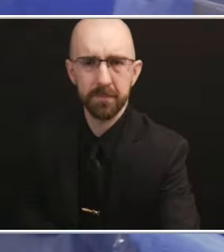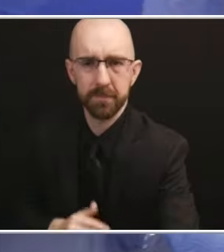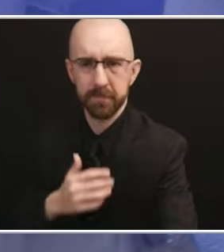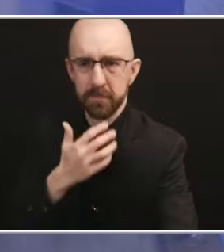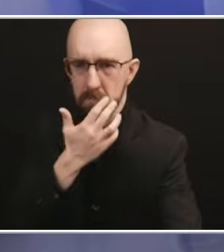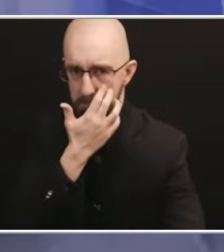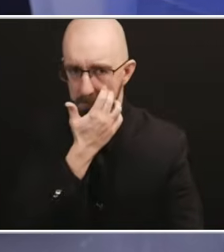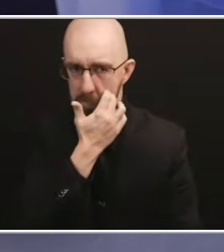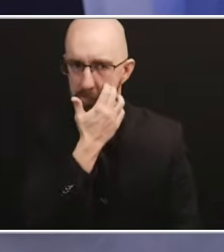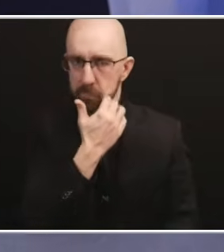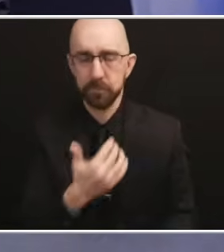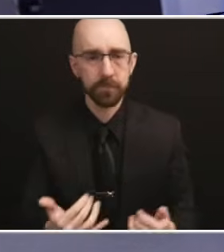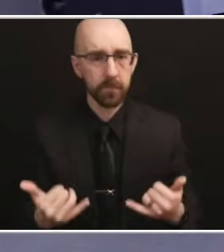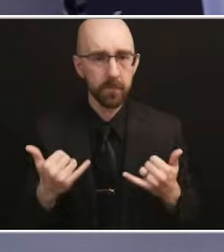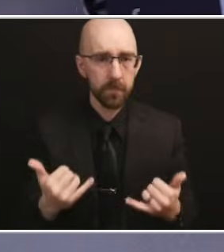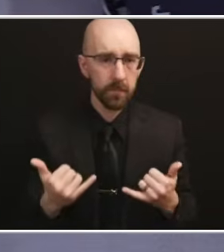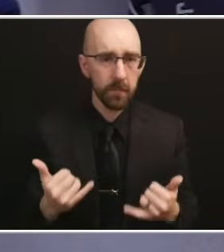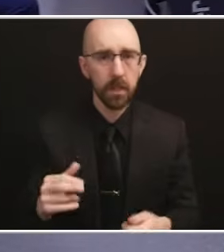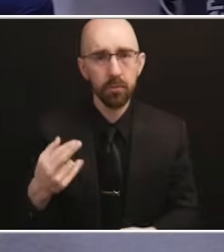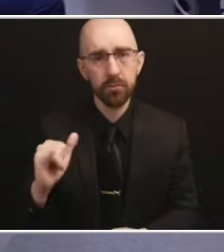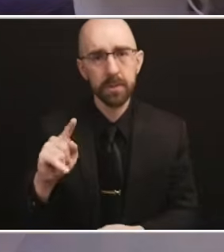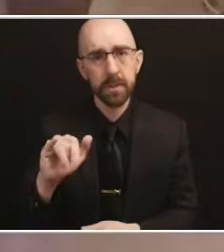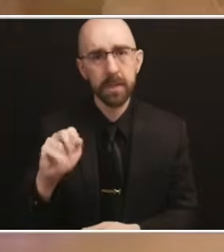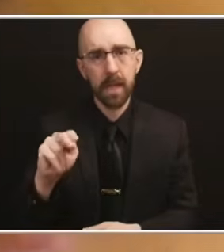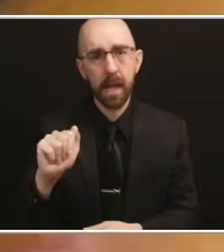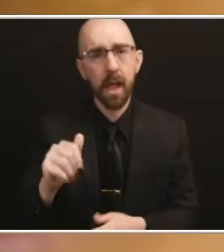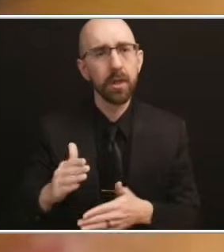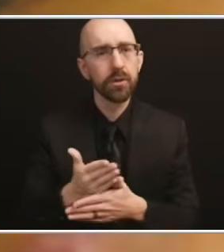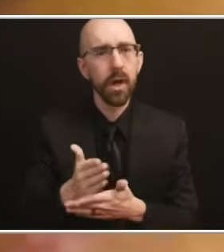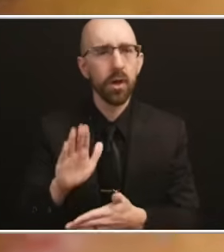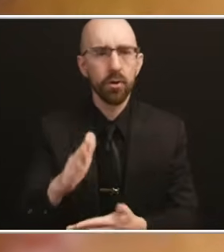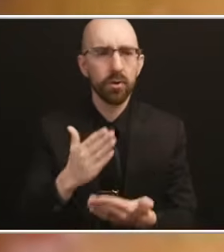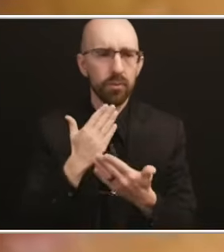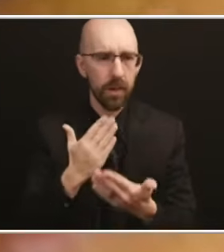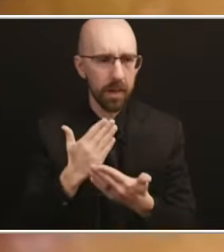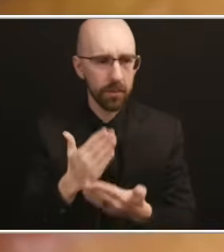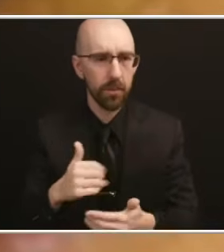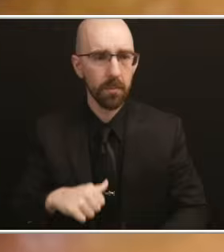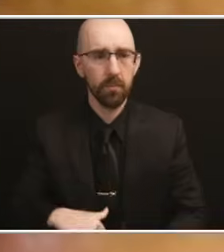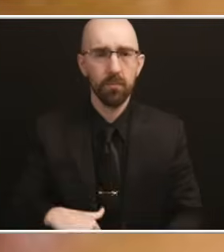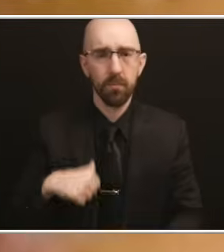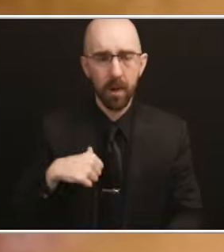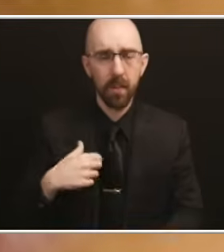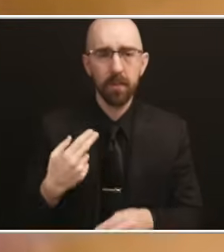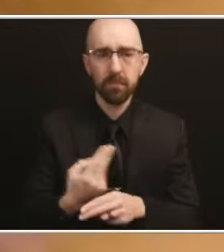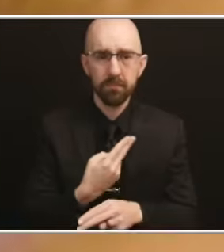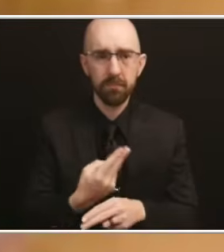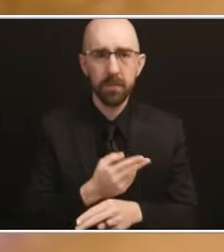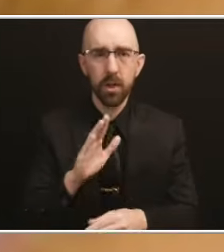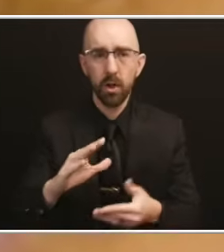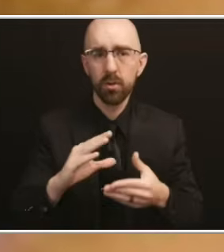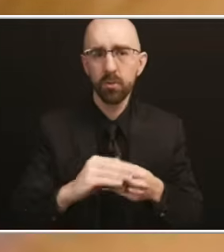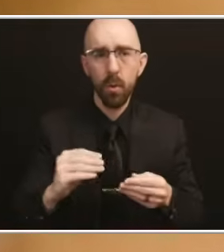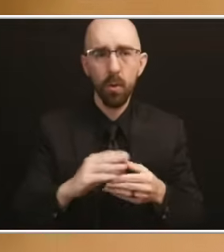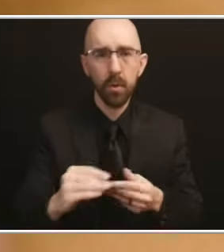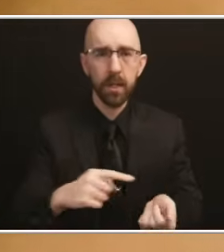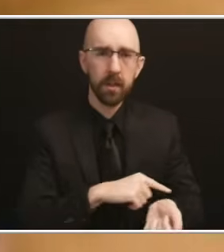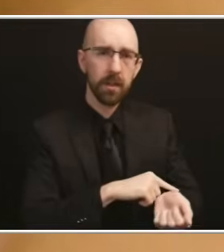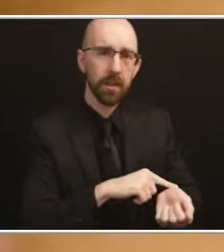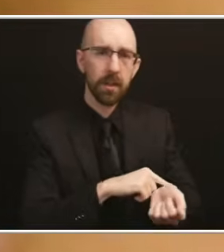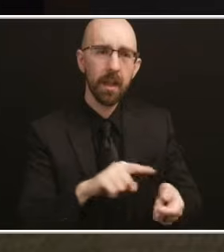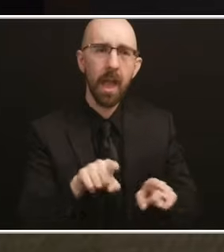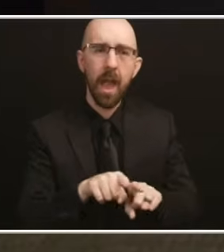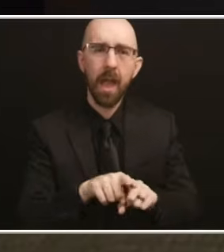And today, Christina shares her gratitude and proudly wears her story as a badge of honor.